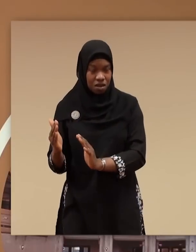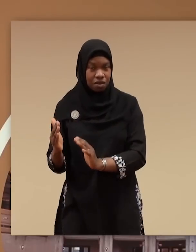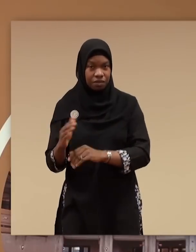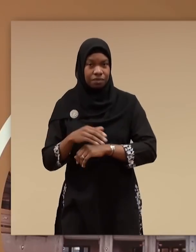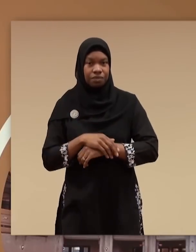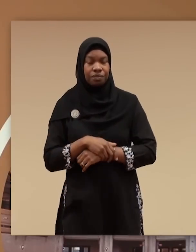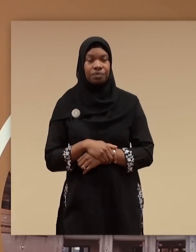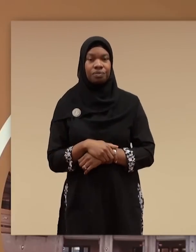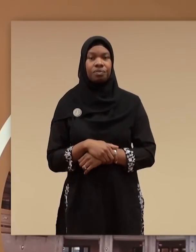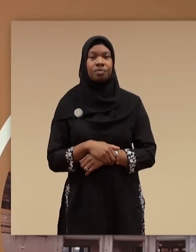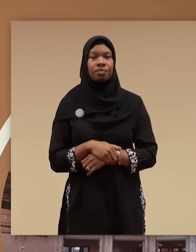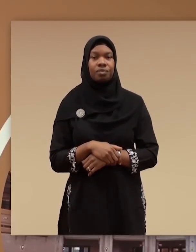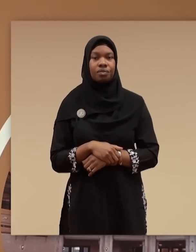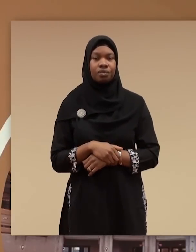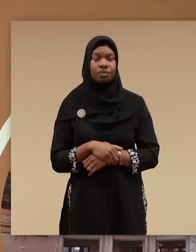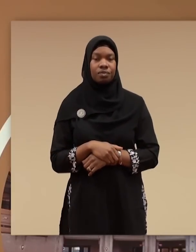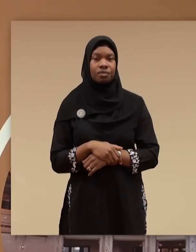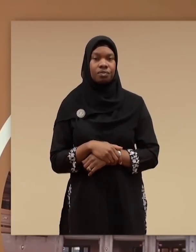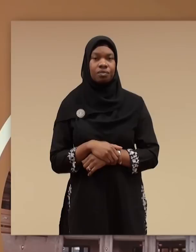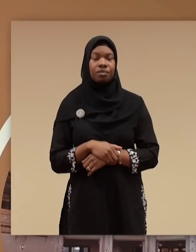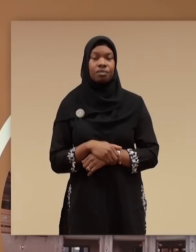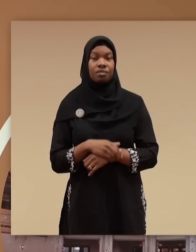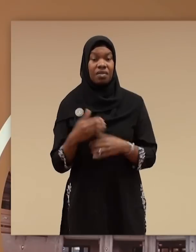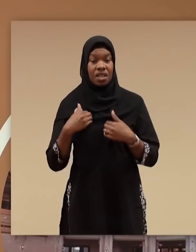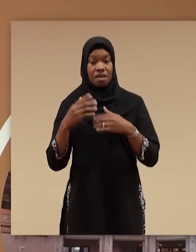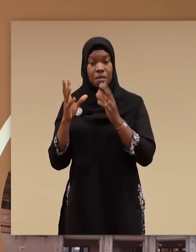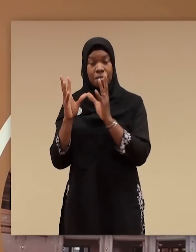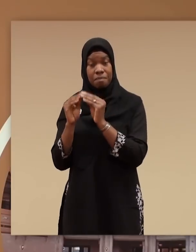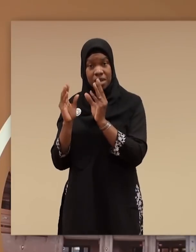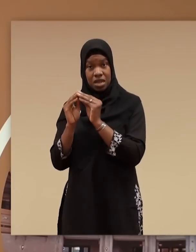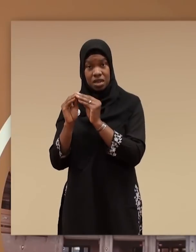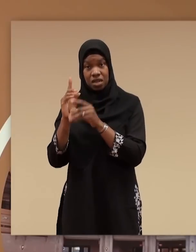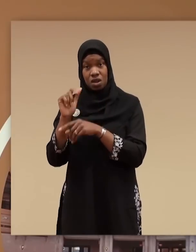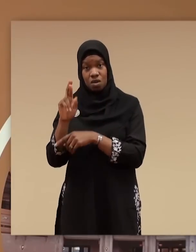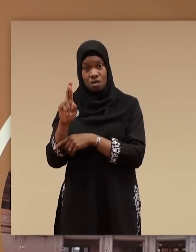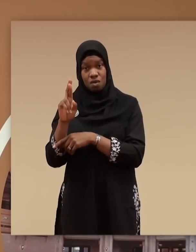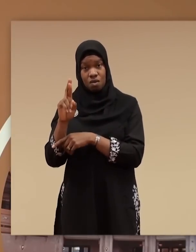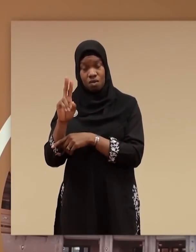In one of their meeting in Dar al-Nadwa, Utbah ibn Rabi'ah